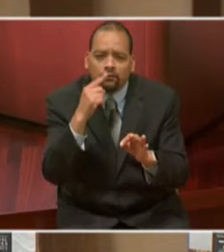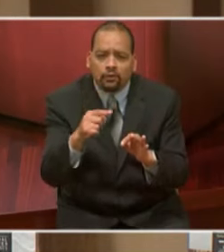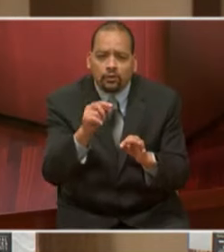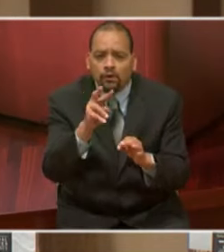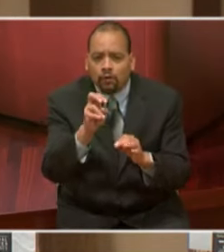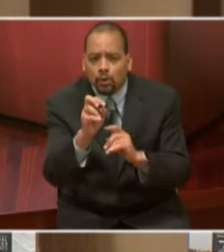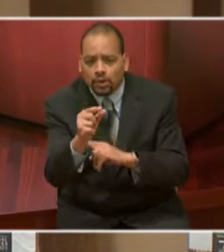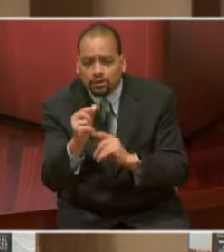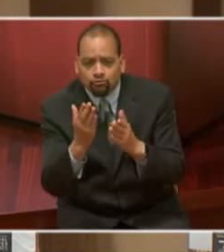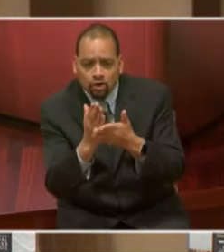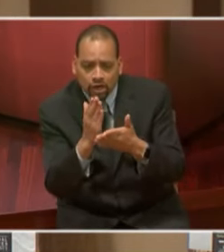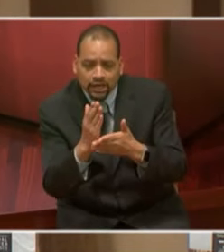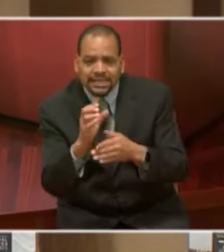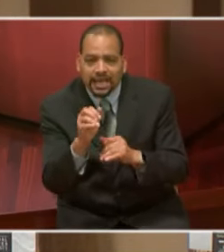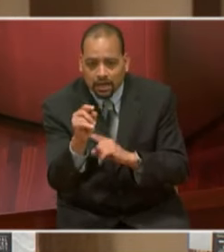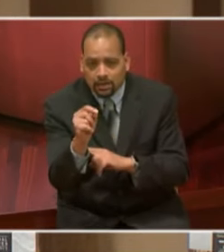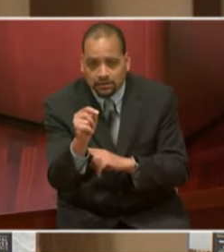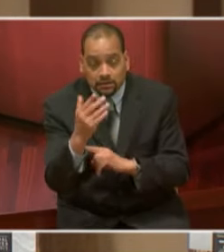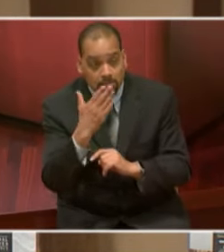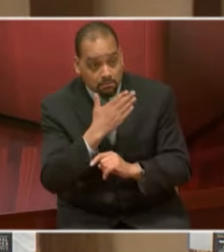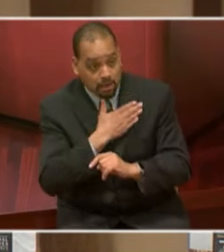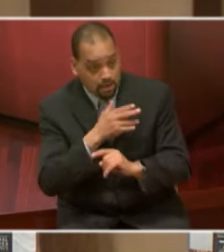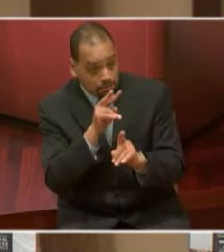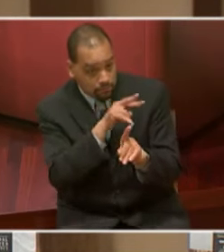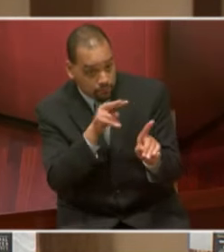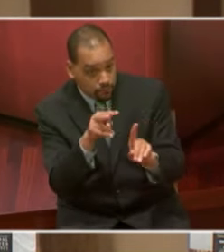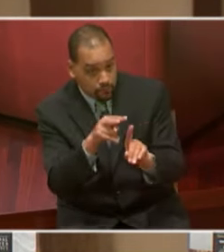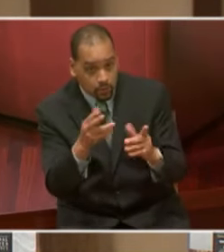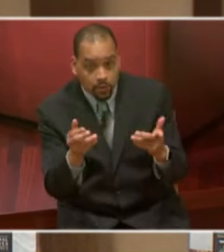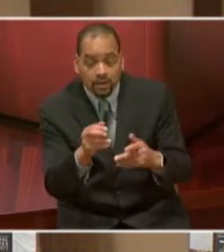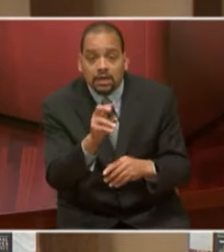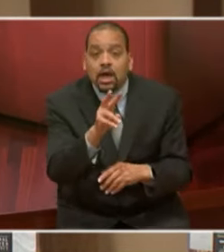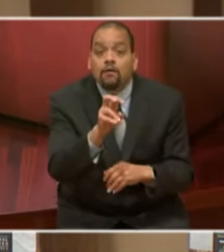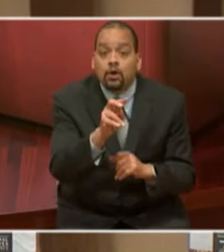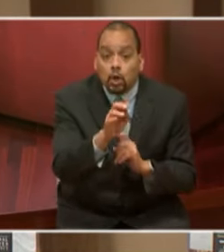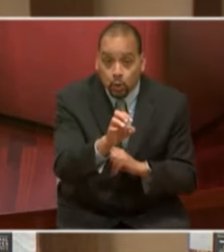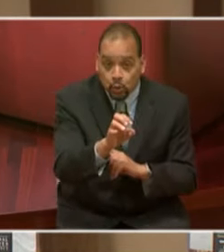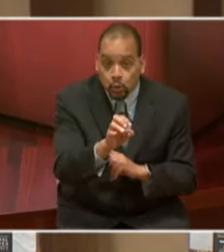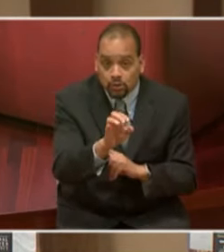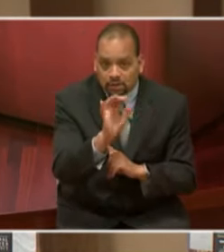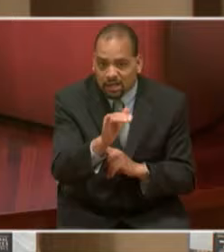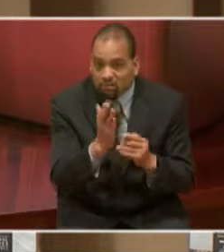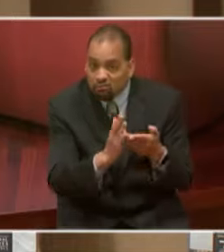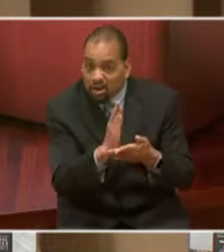We can do better, and we must do it. It's the right thing to do.